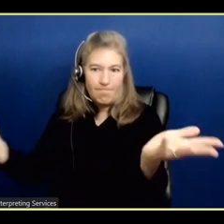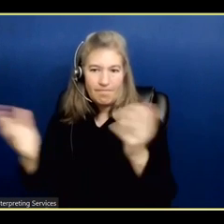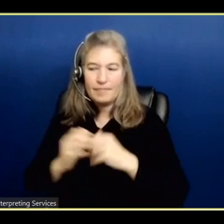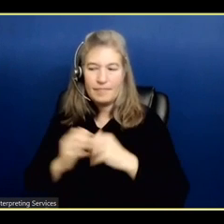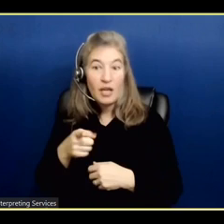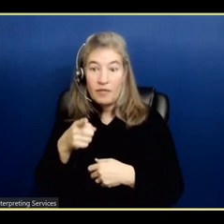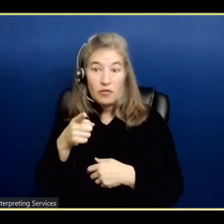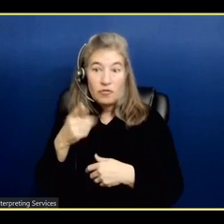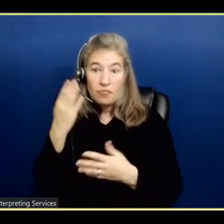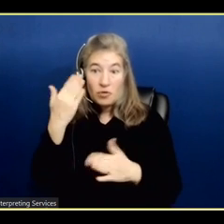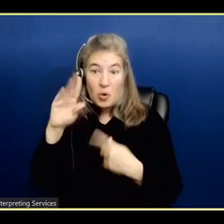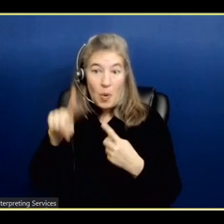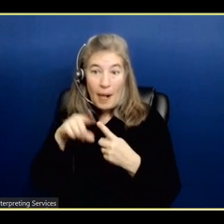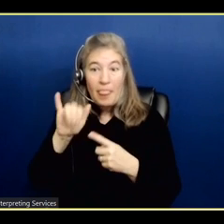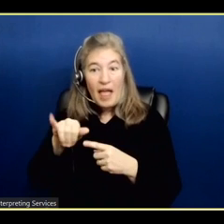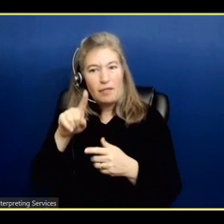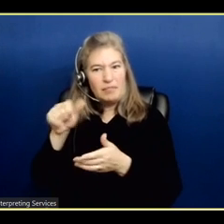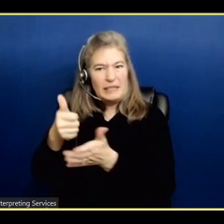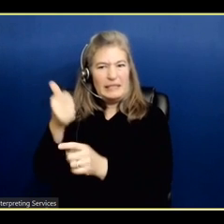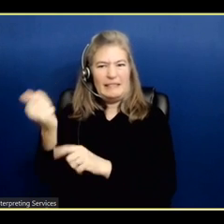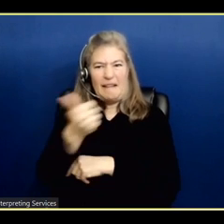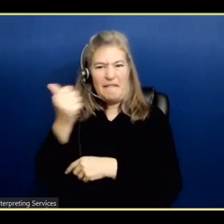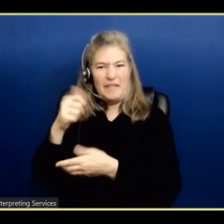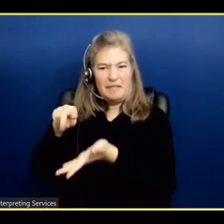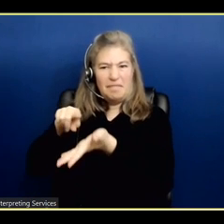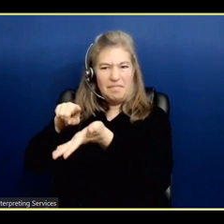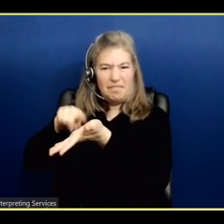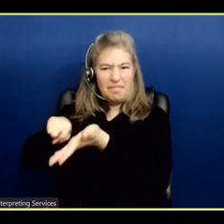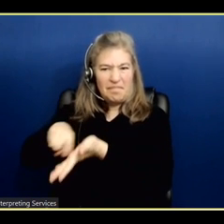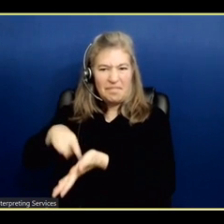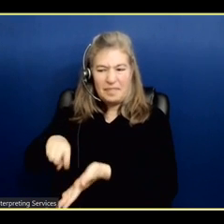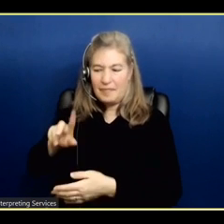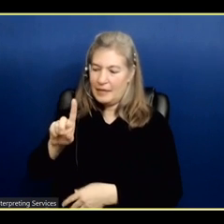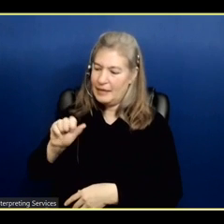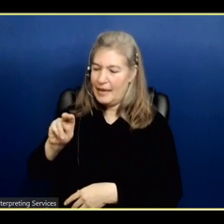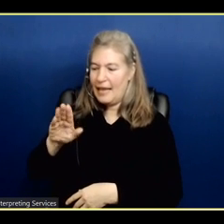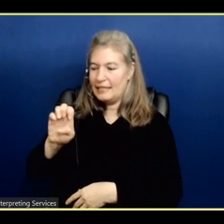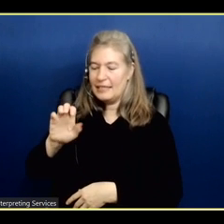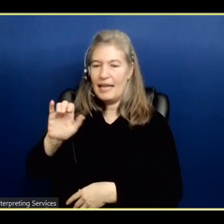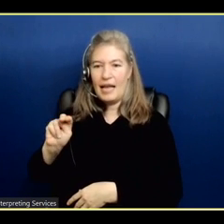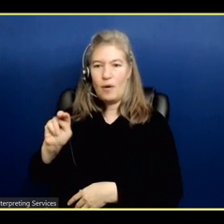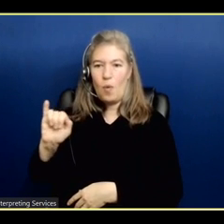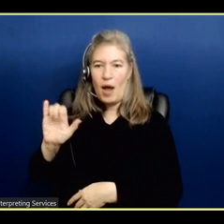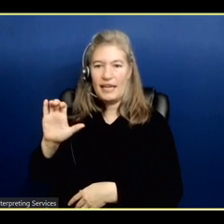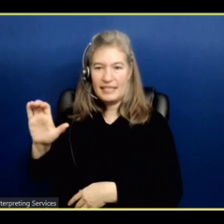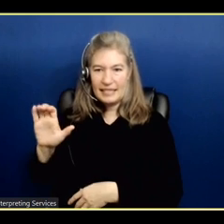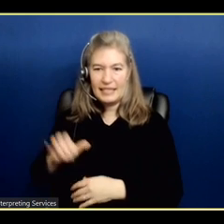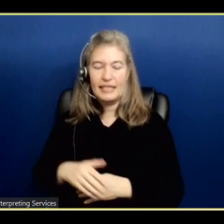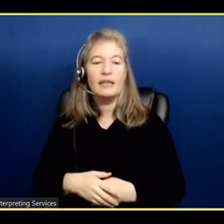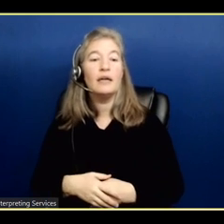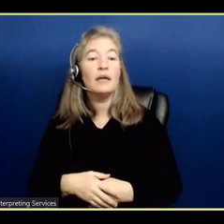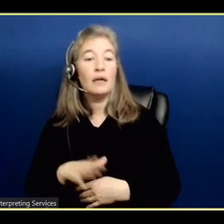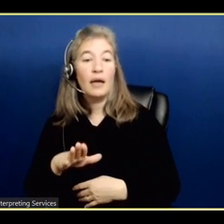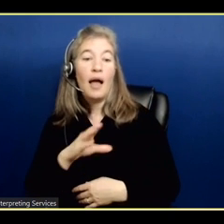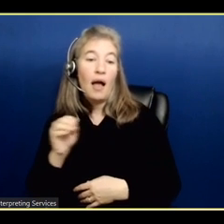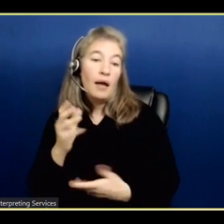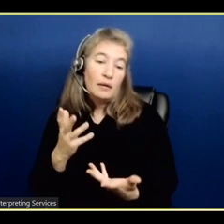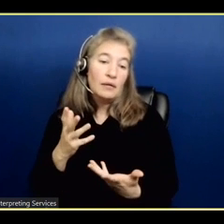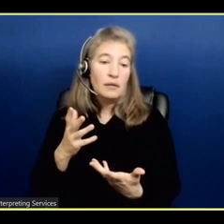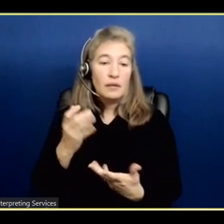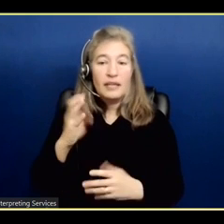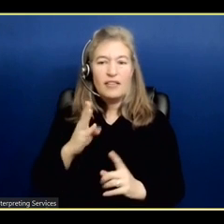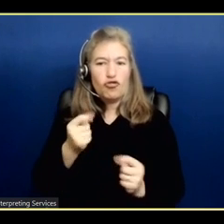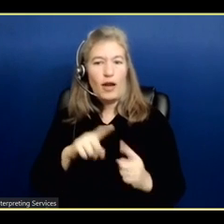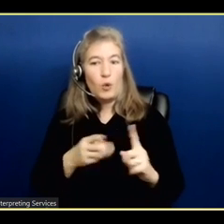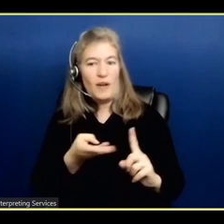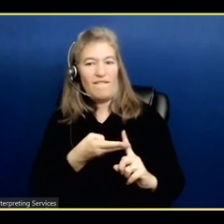NYC. And finally, I would say the most important thing is to convince your boards, if you are the person who has that ability,